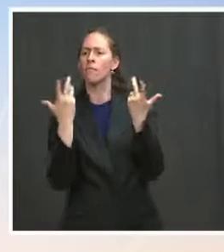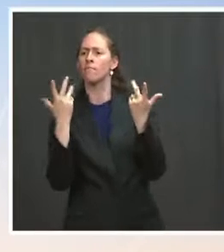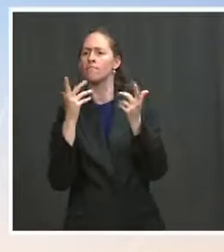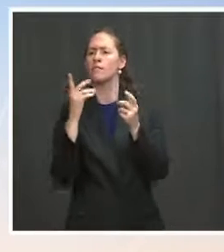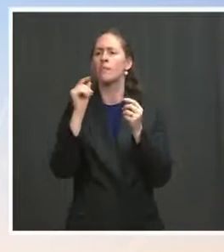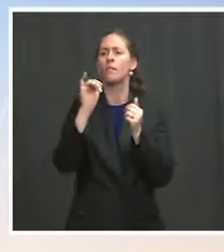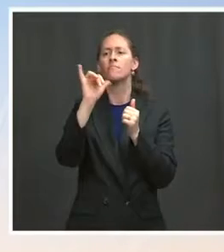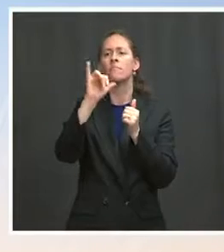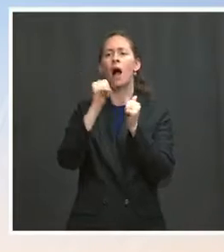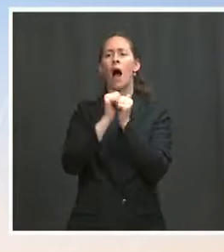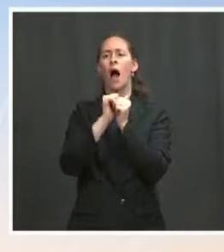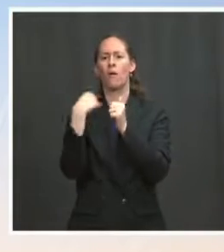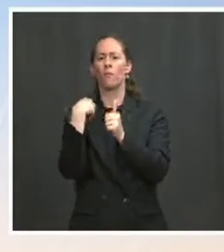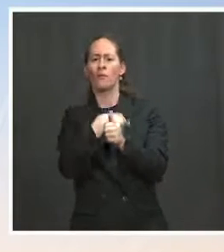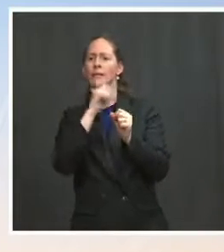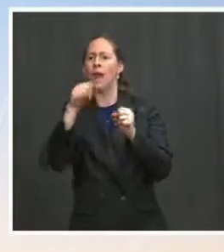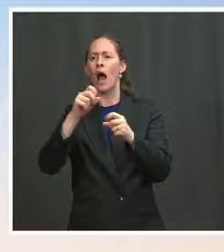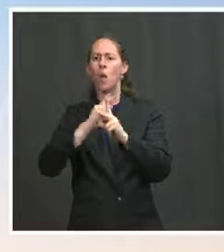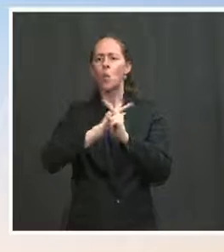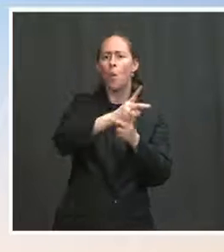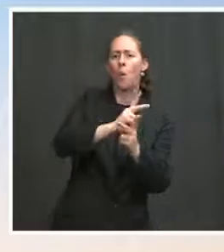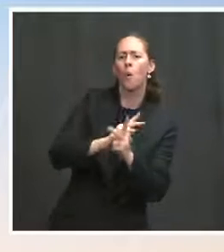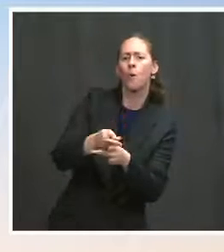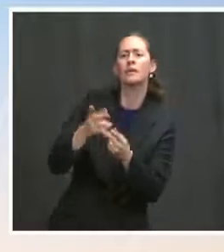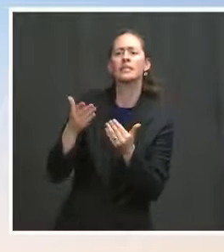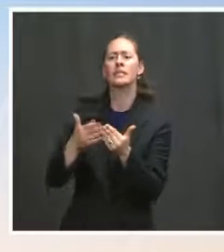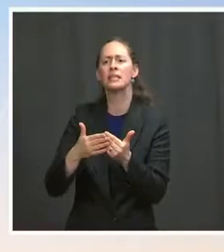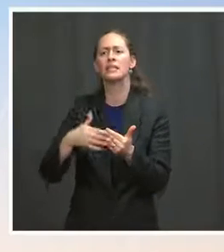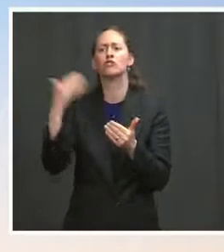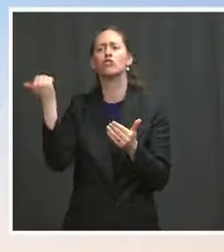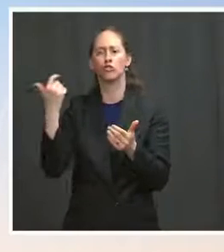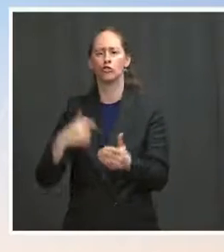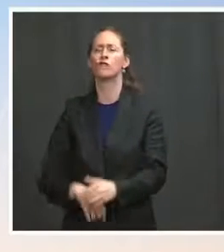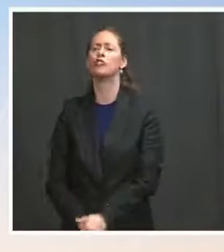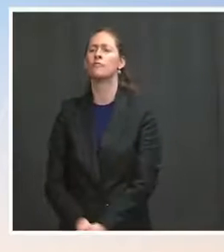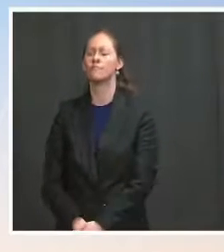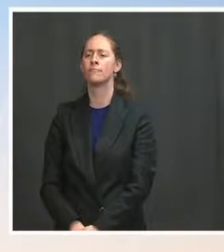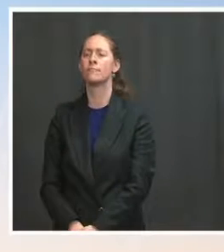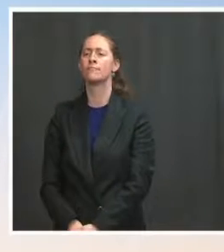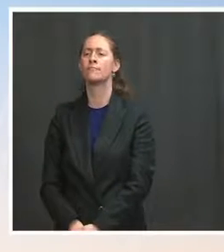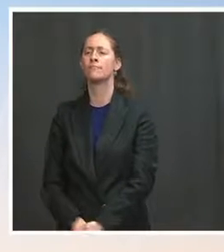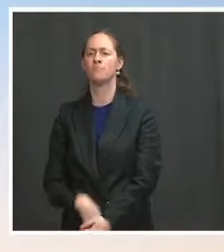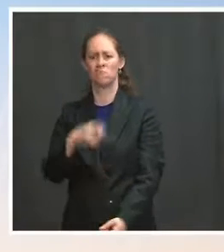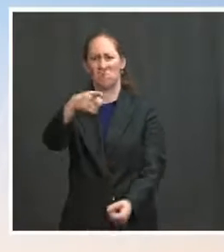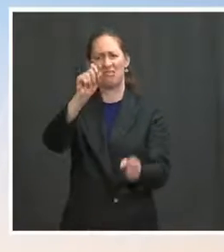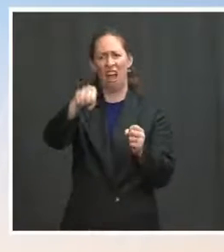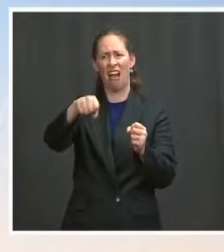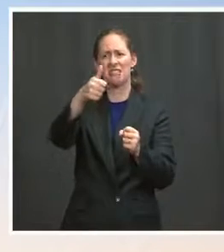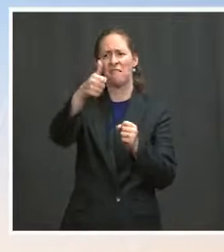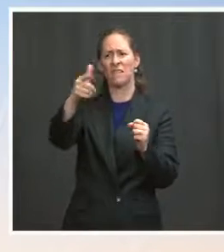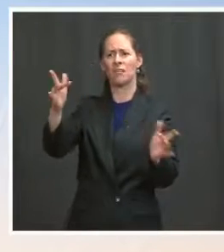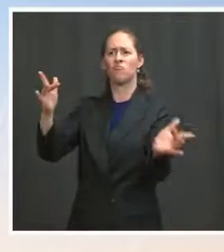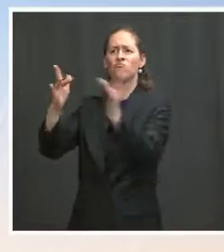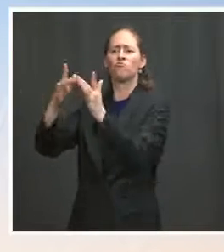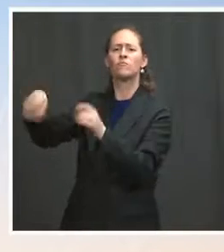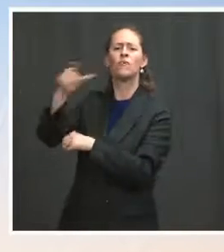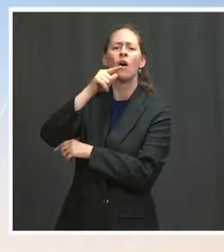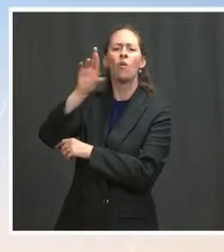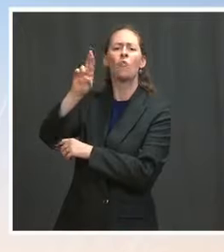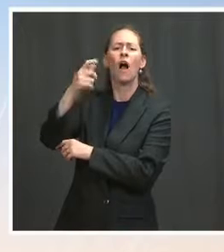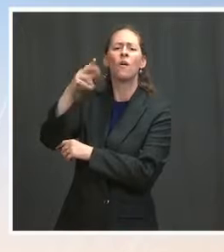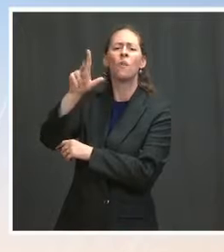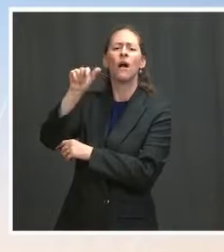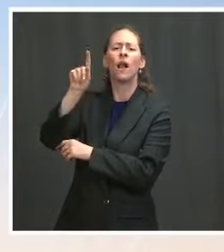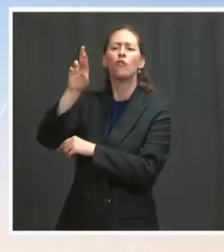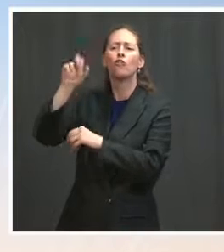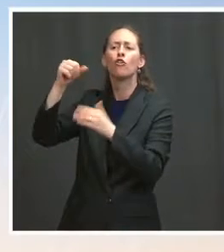accessible. I just don't have anything more to read out for you. You could certainly reach out to any of the regulators if they want to speak about anything they raised, but I don't have more of a readout from